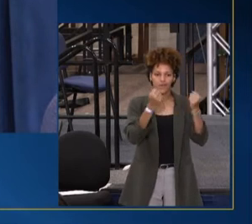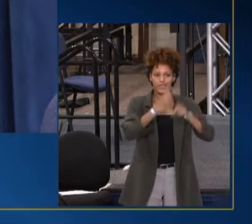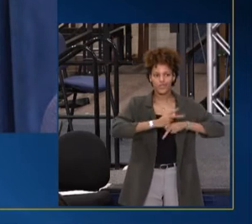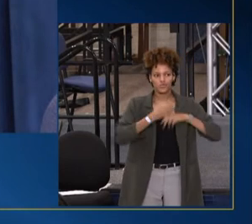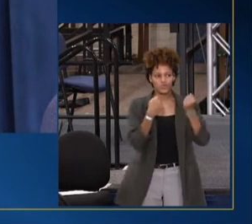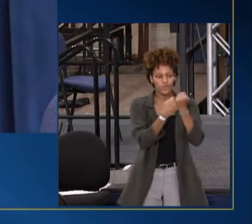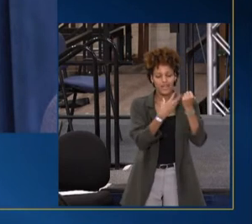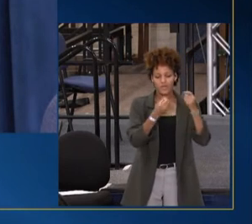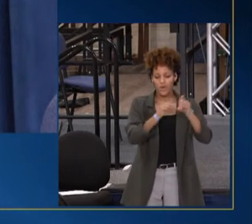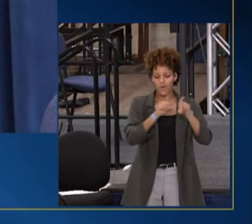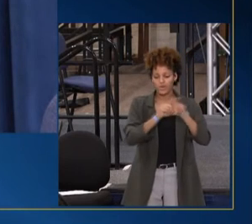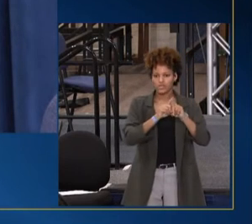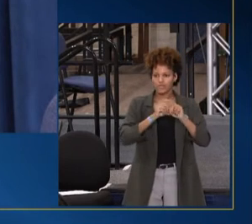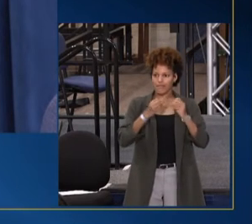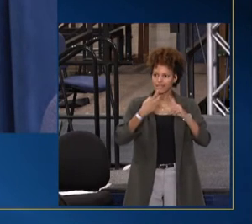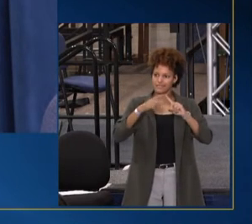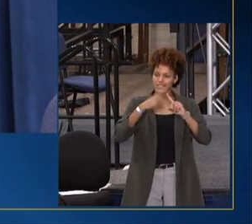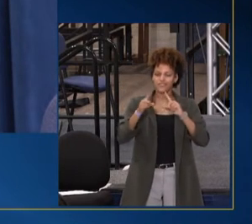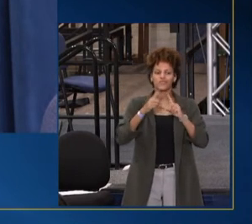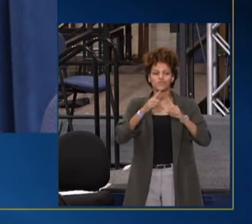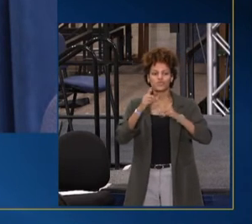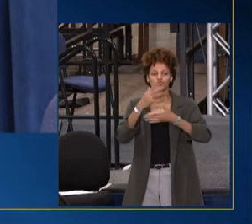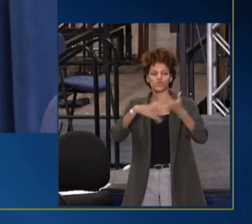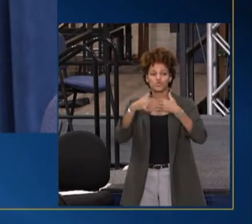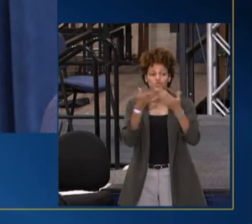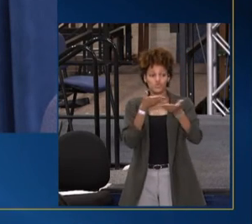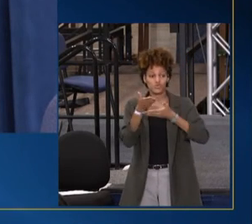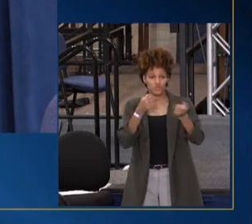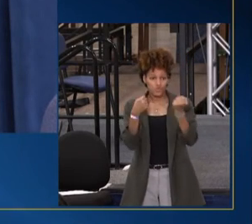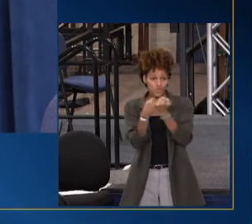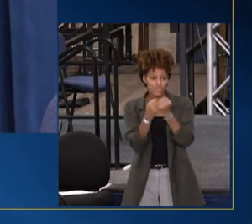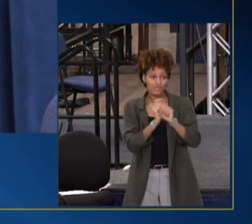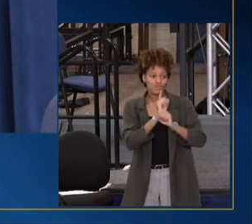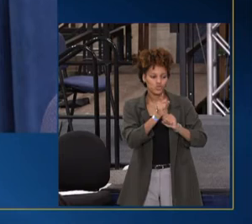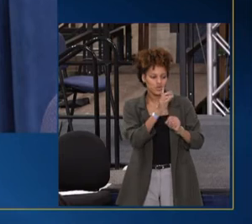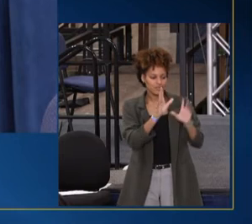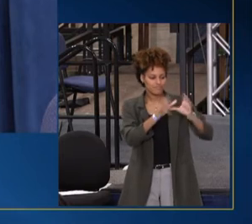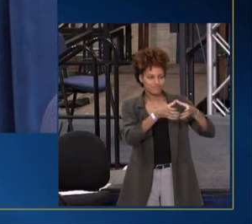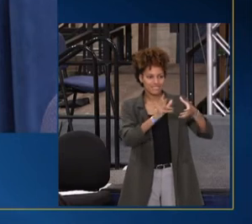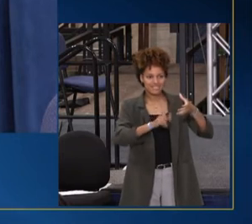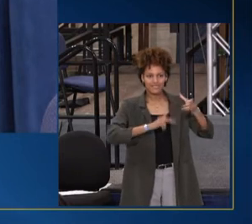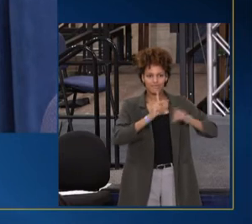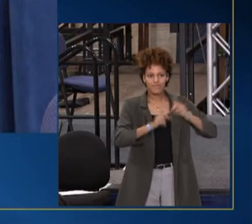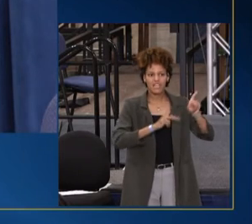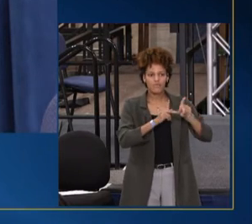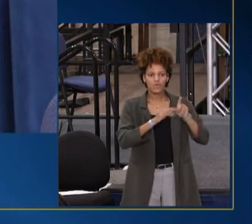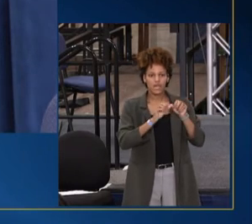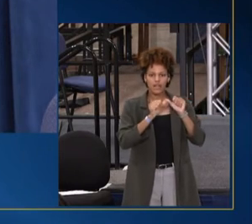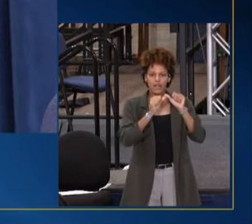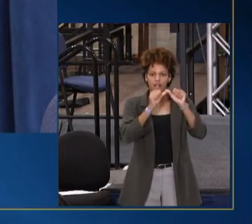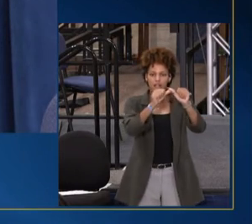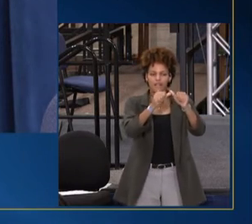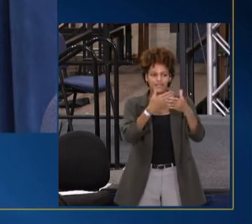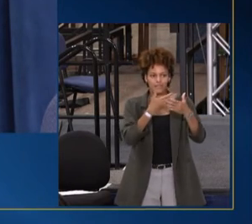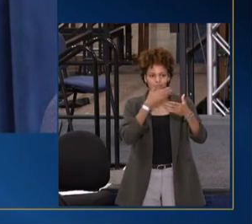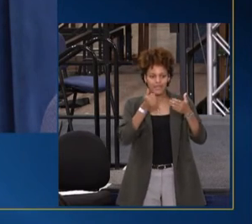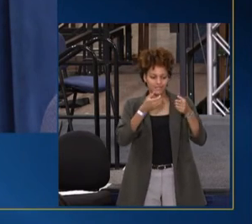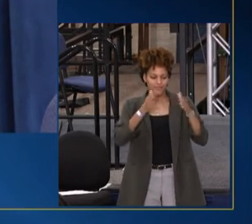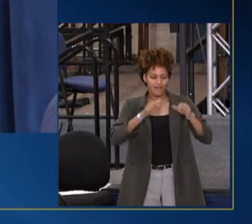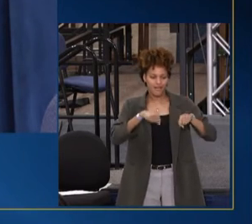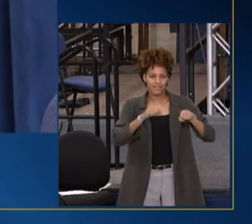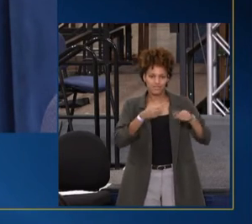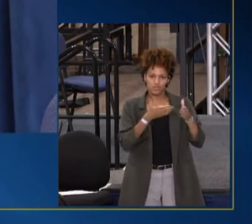as well as a host of social services supports, to put them on the best possible footing going forward. If we're going to address